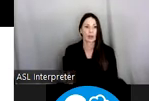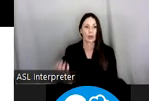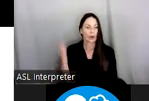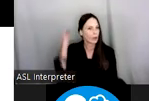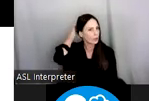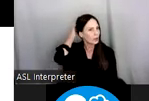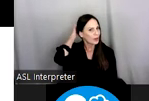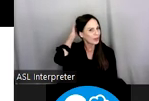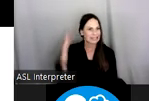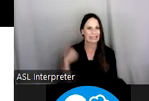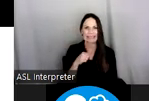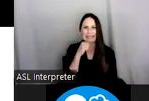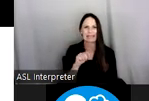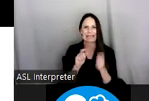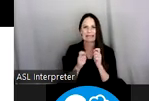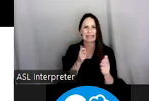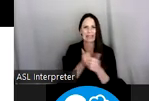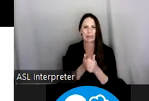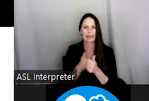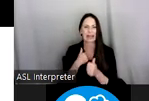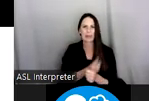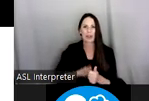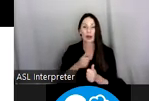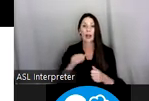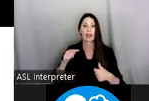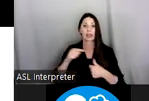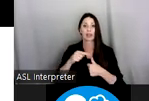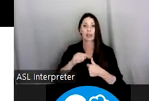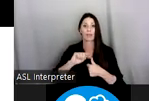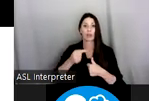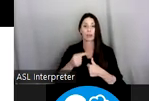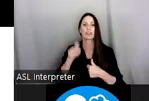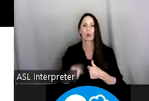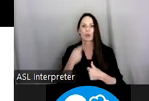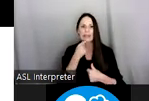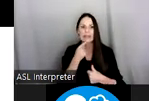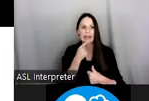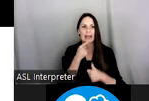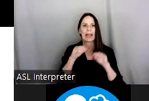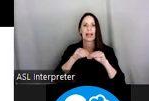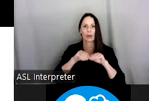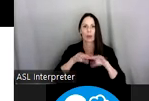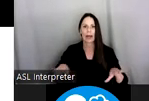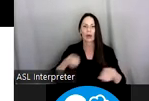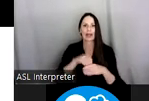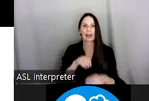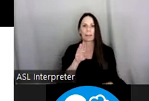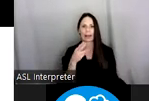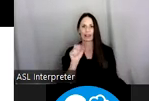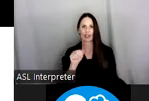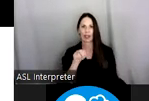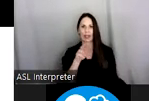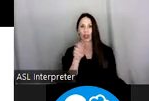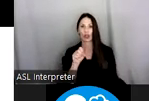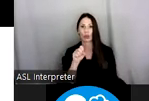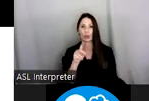Geez, I didn't update this. I'm sorry. That top bullet is supposed to say it went out in the BHA newsletter. So if folks are signed